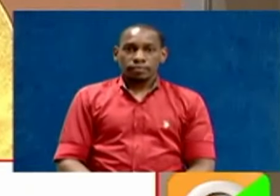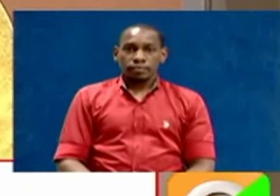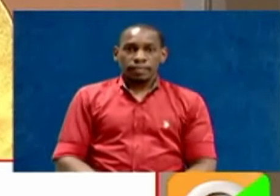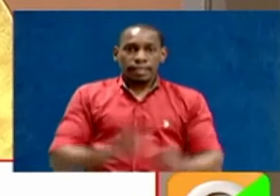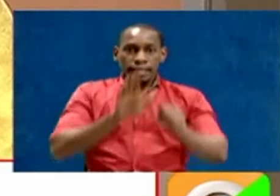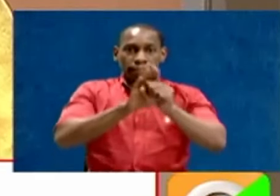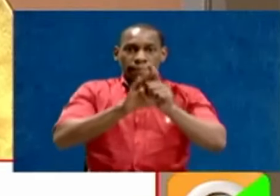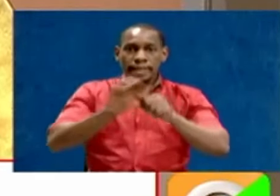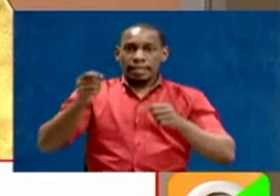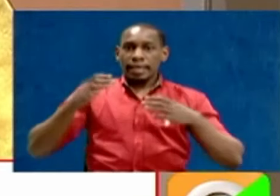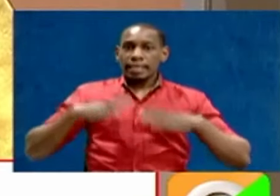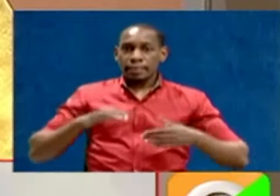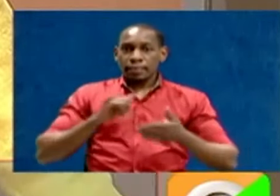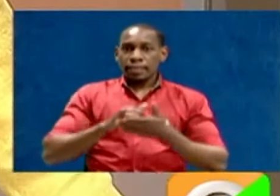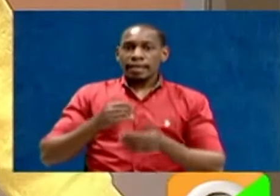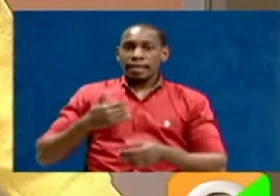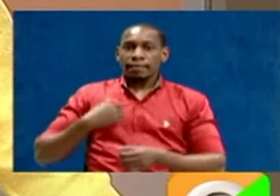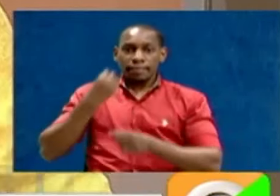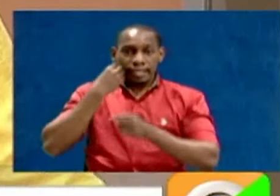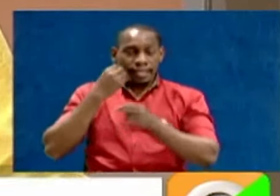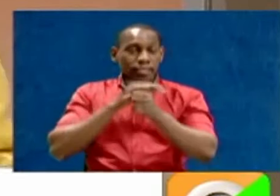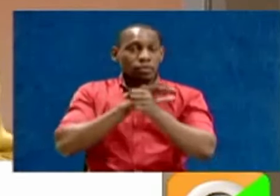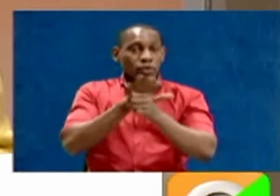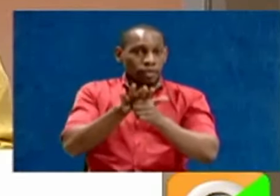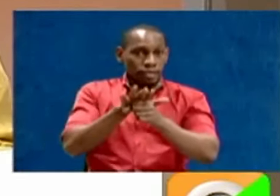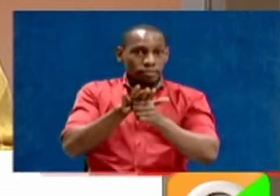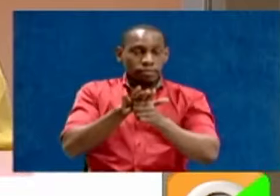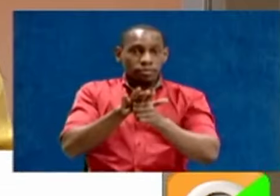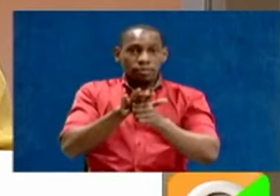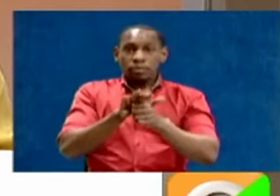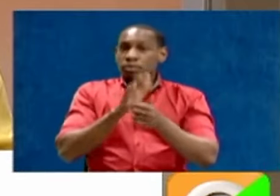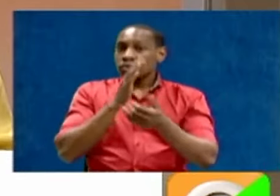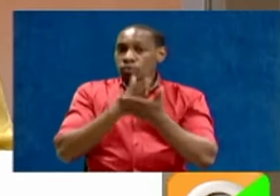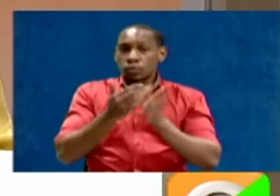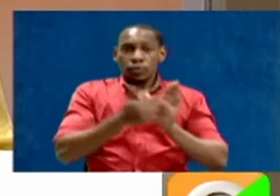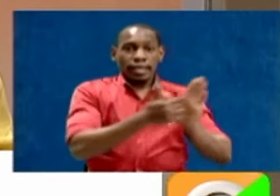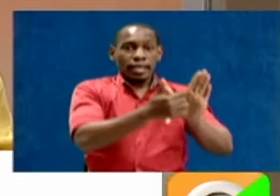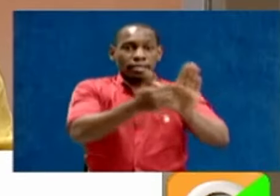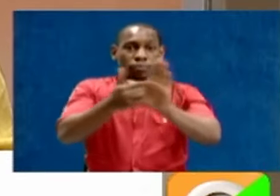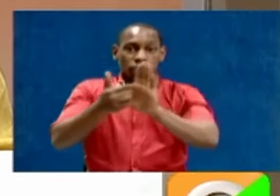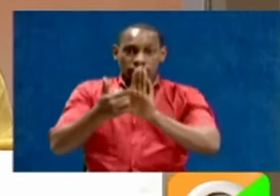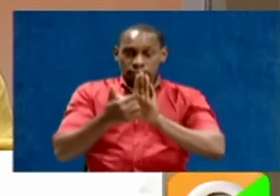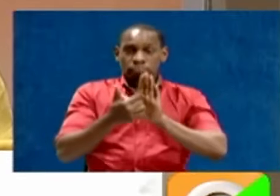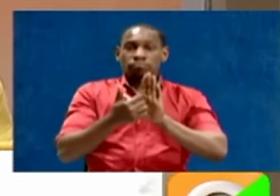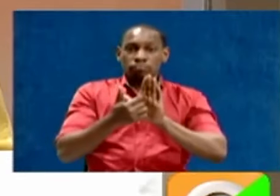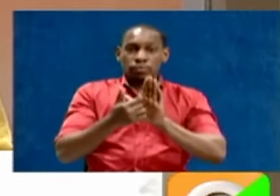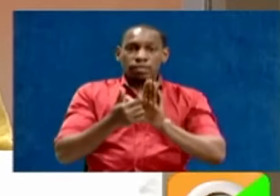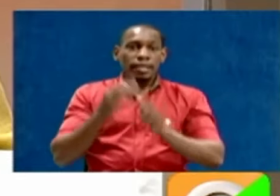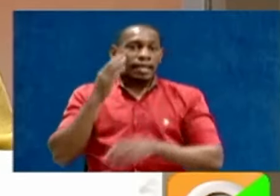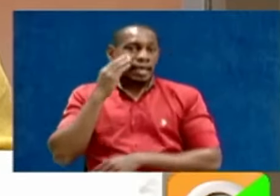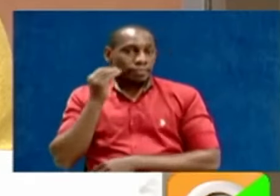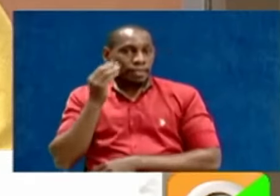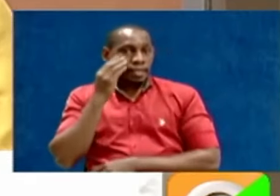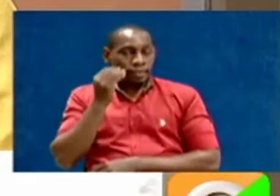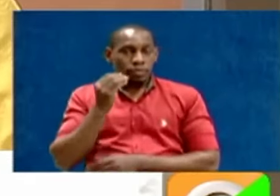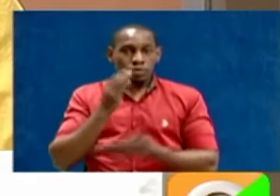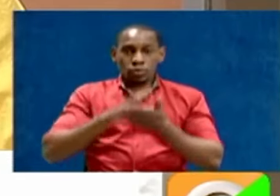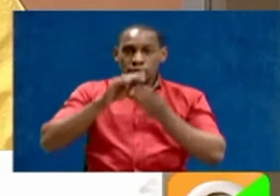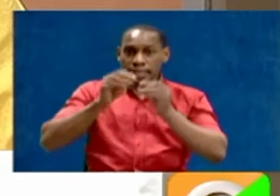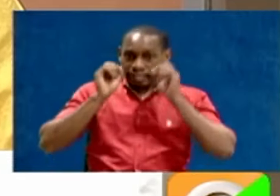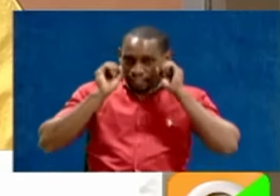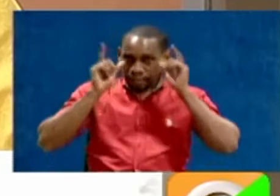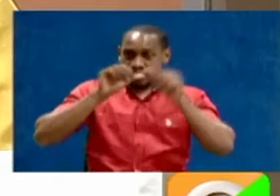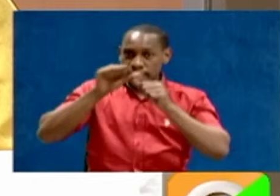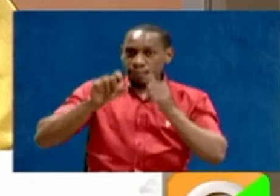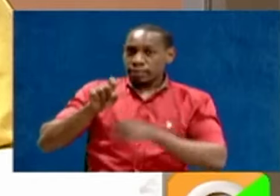Now, a number of Kenyans who have contracted COVID-19 are coming out to speak about their experiences, to raise awareness